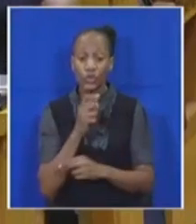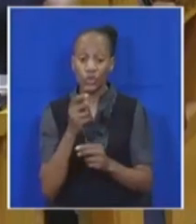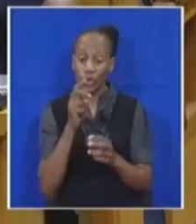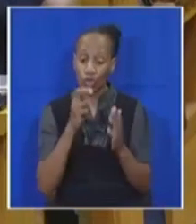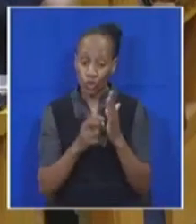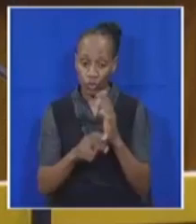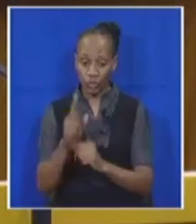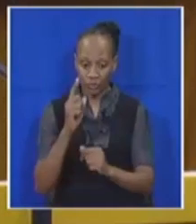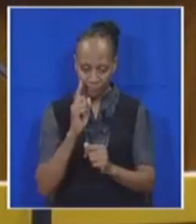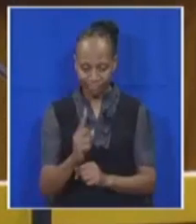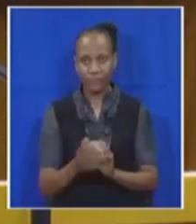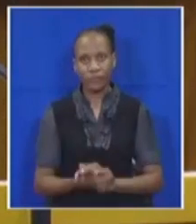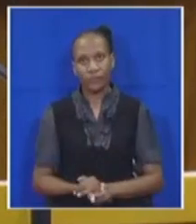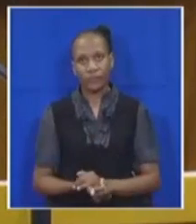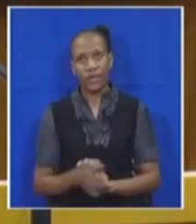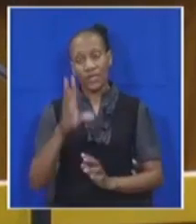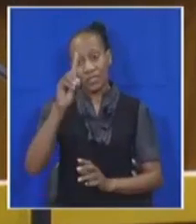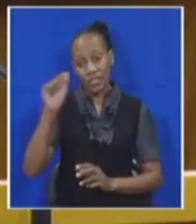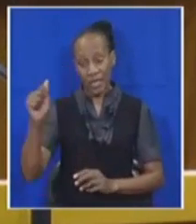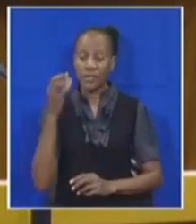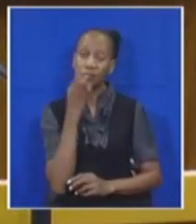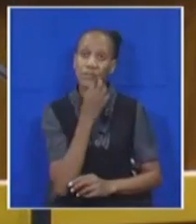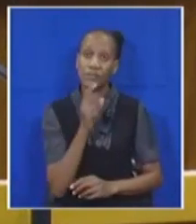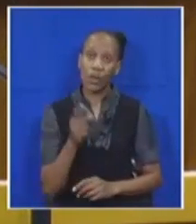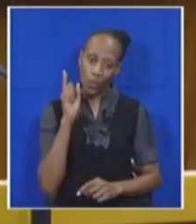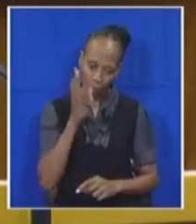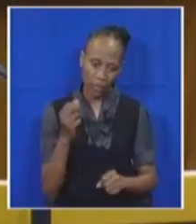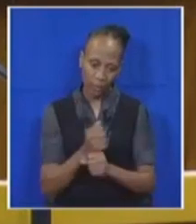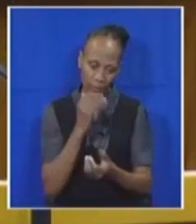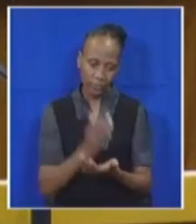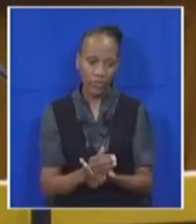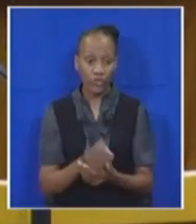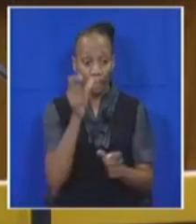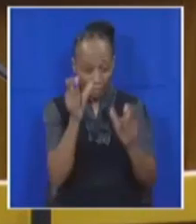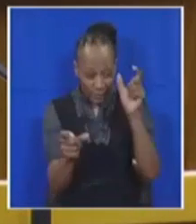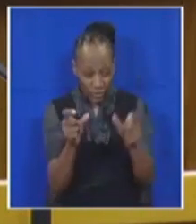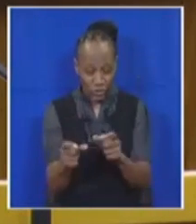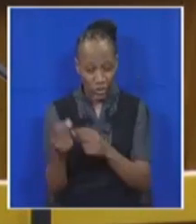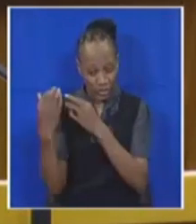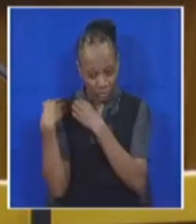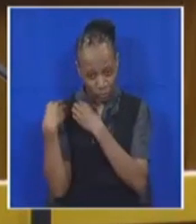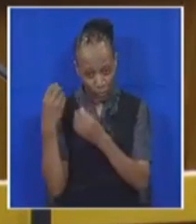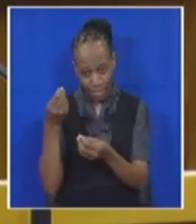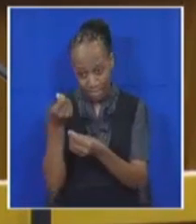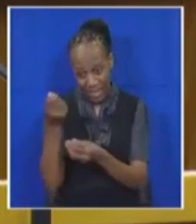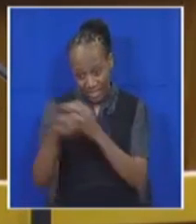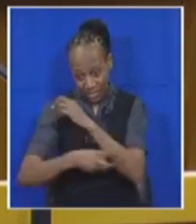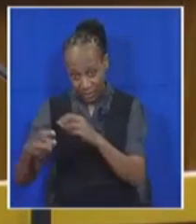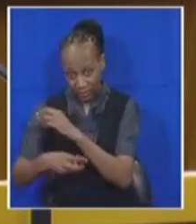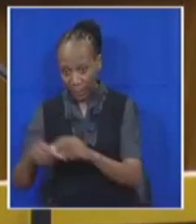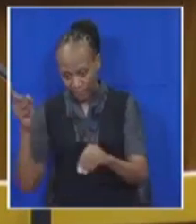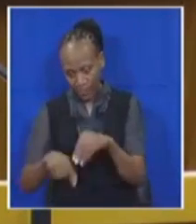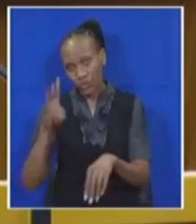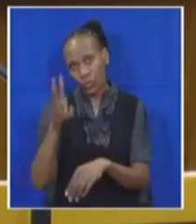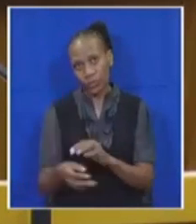continue. As a DA, we say we will make very sure that those responsible for stealing your money will be brought to book. We